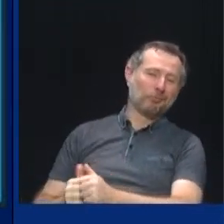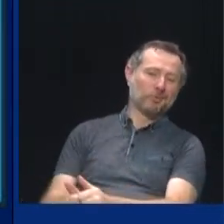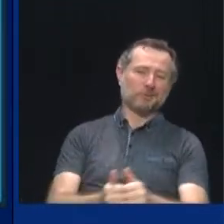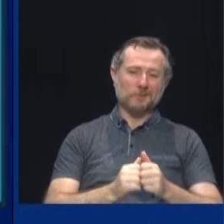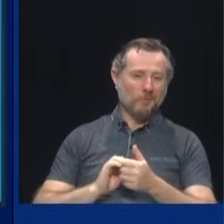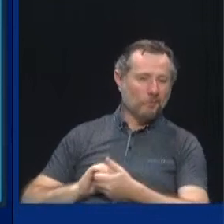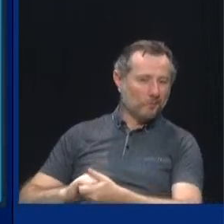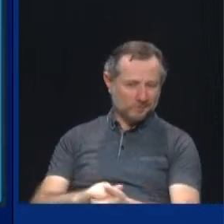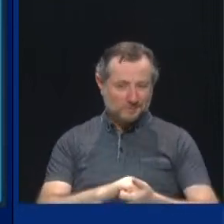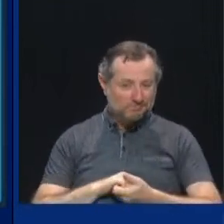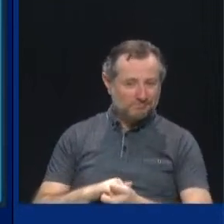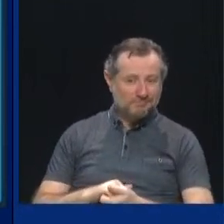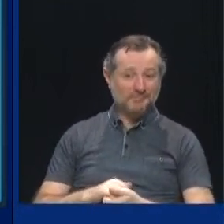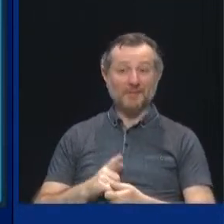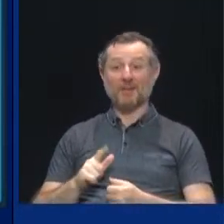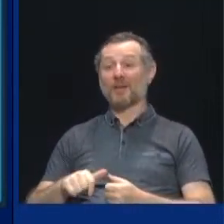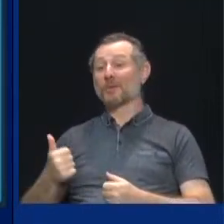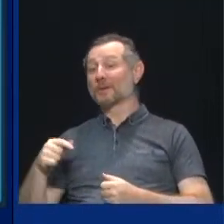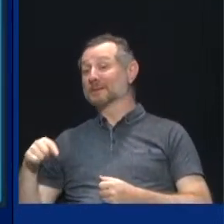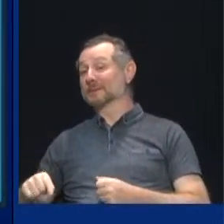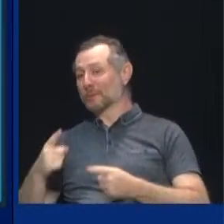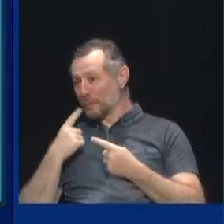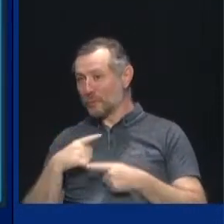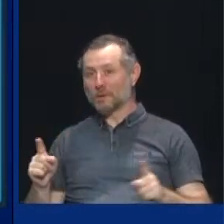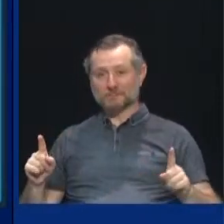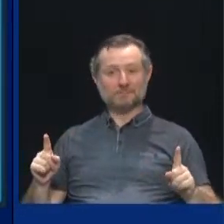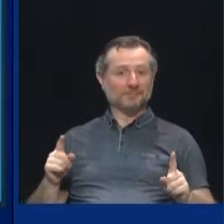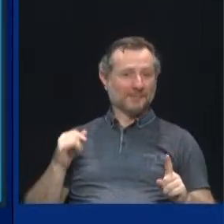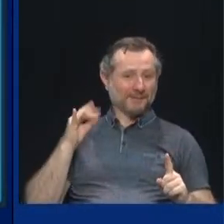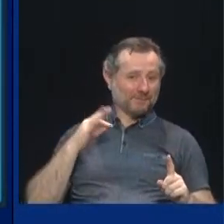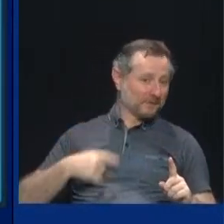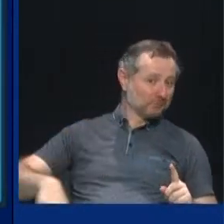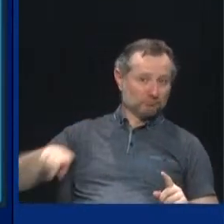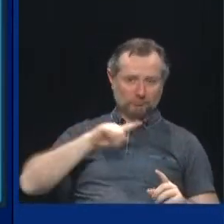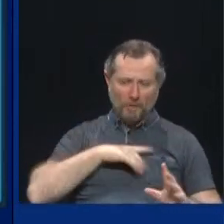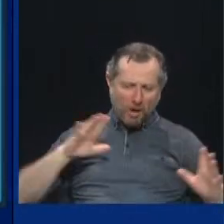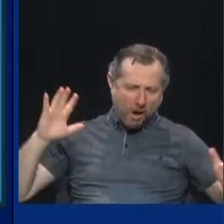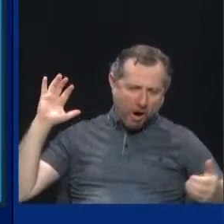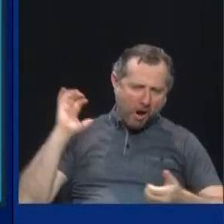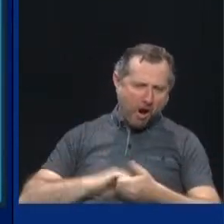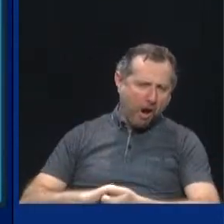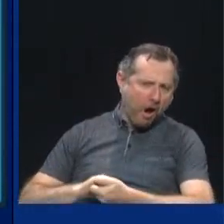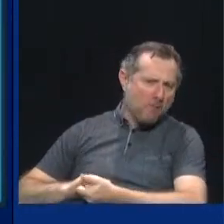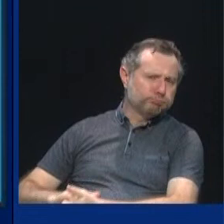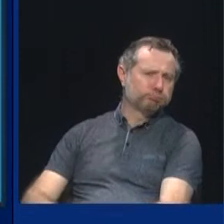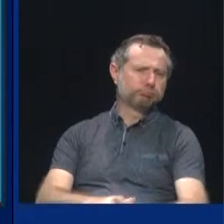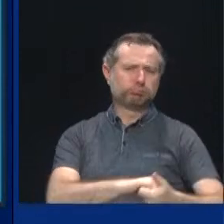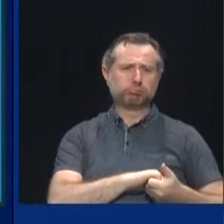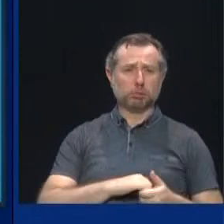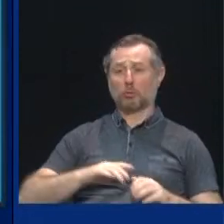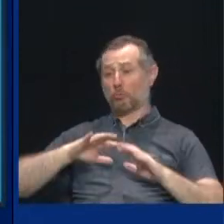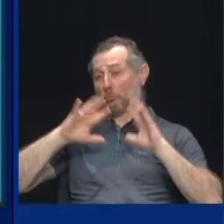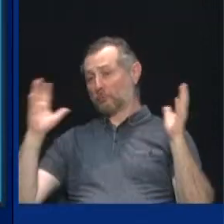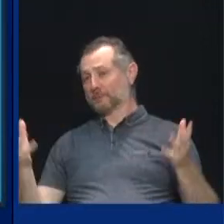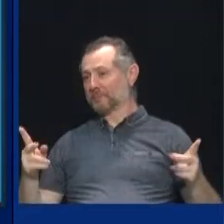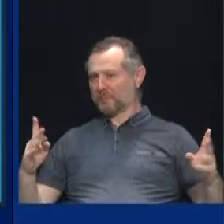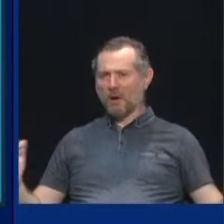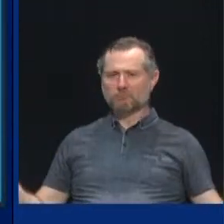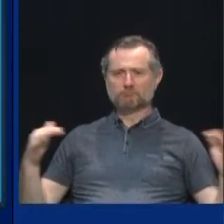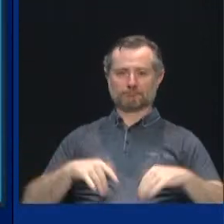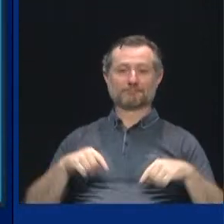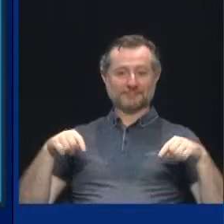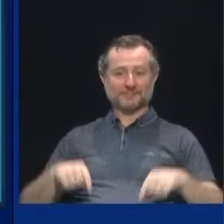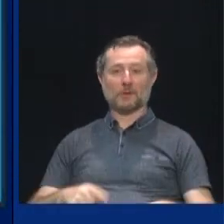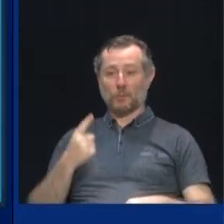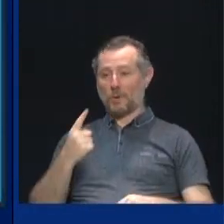work unless we're united. People from all over the globe in one place. We're united. And